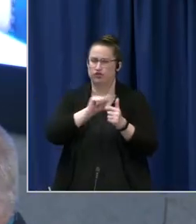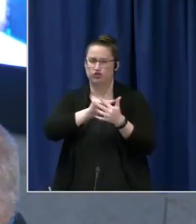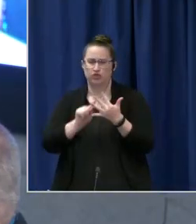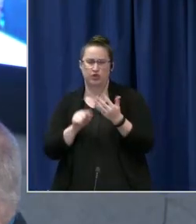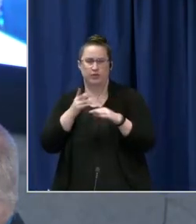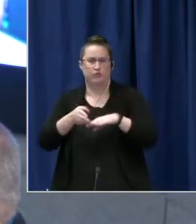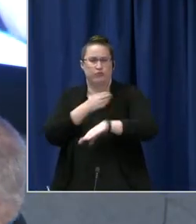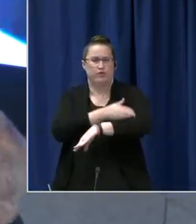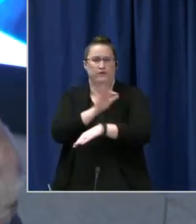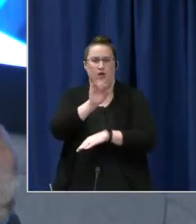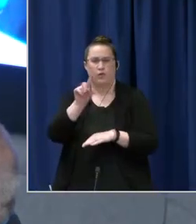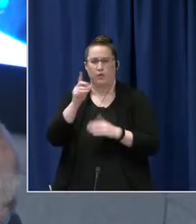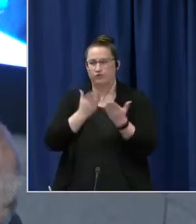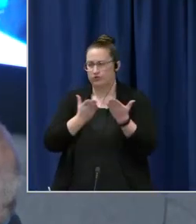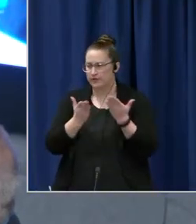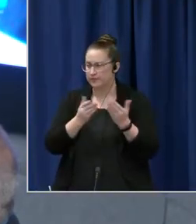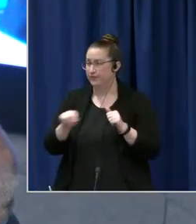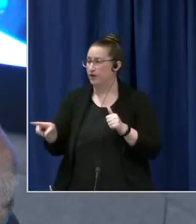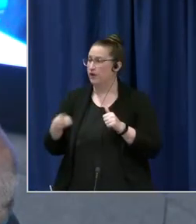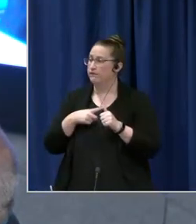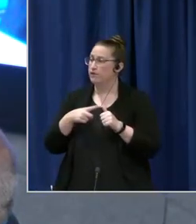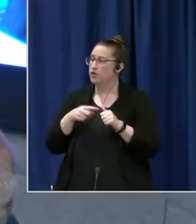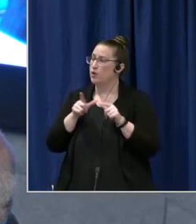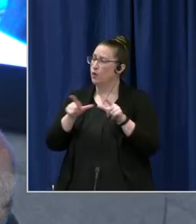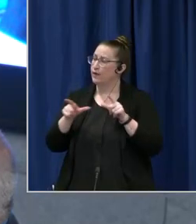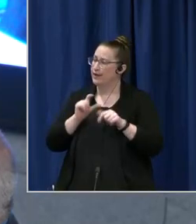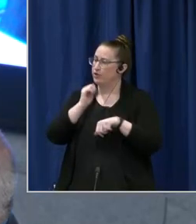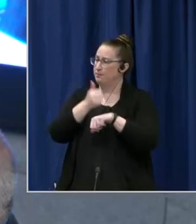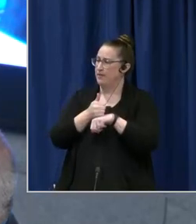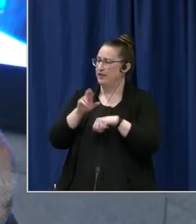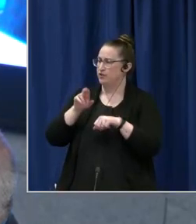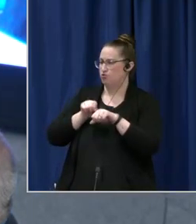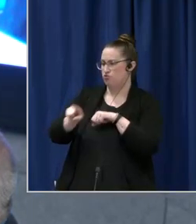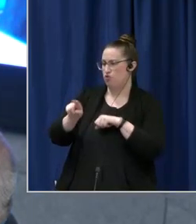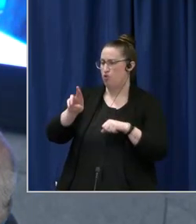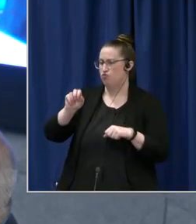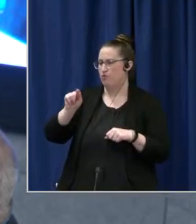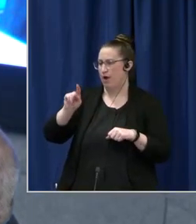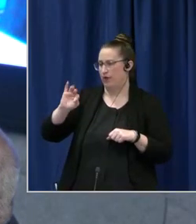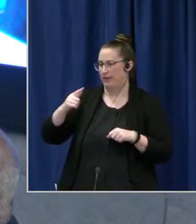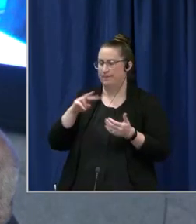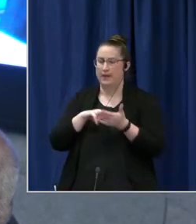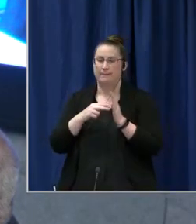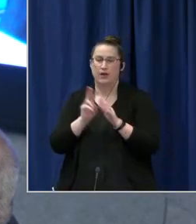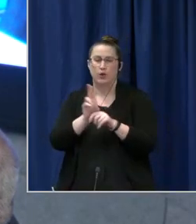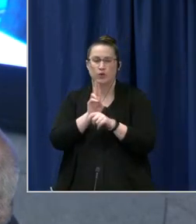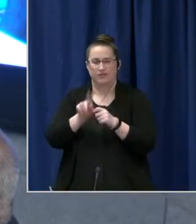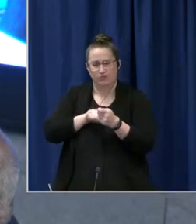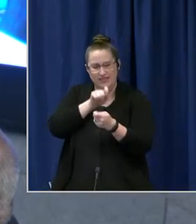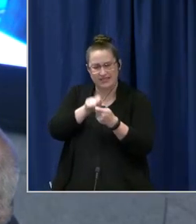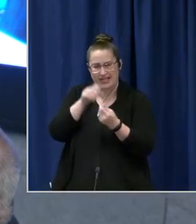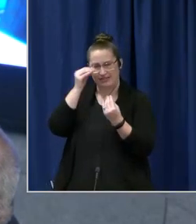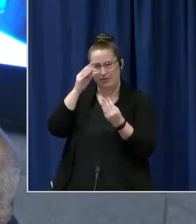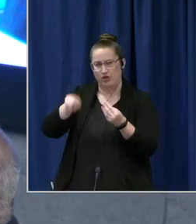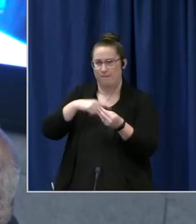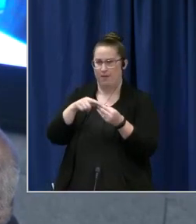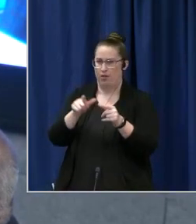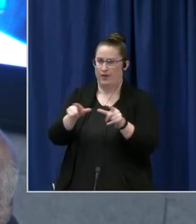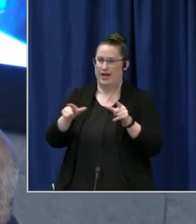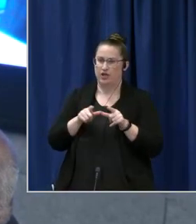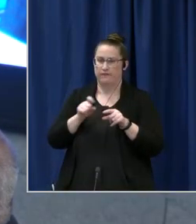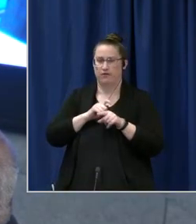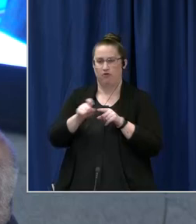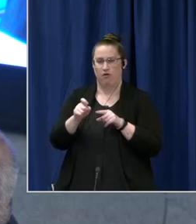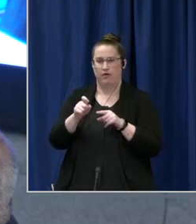911 service. We'll start with location-based routing. Location-based routing is the use of precise information about the location of the